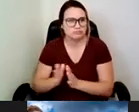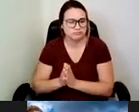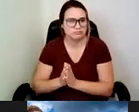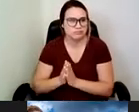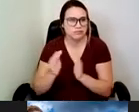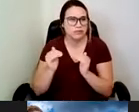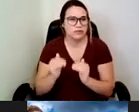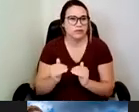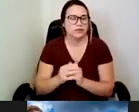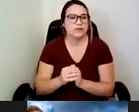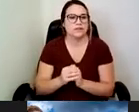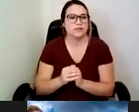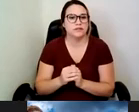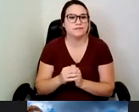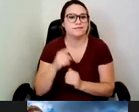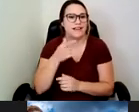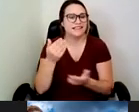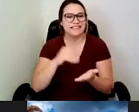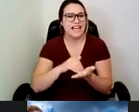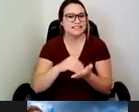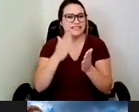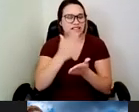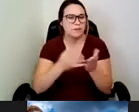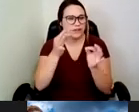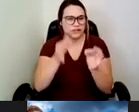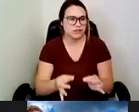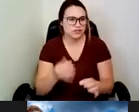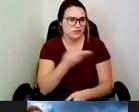And again, these are some of the decisions. Next.